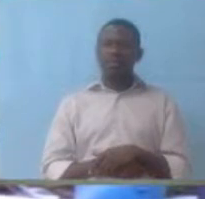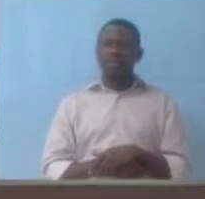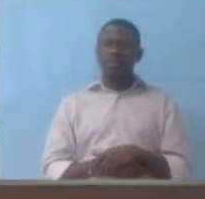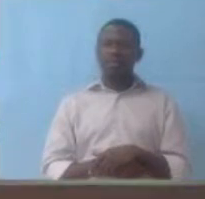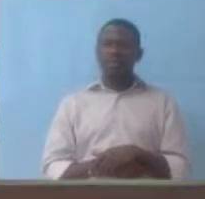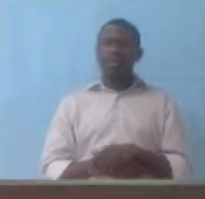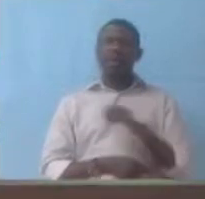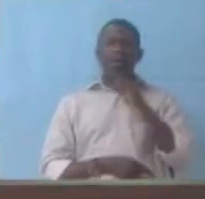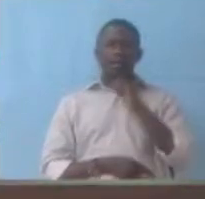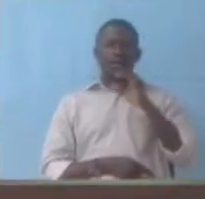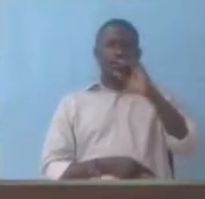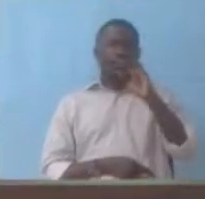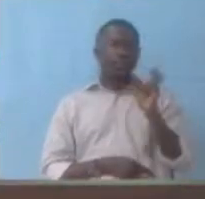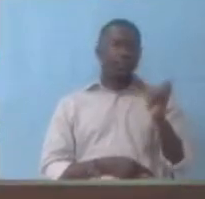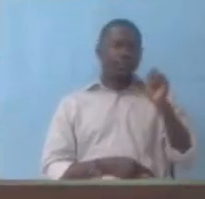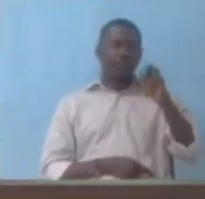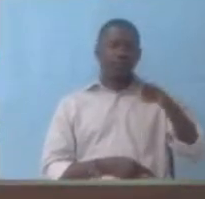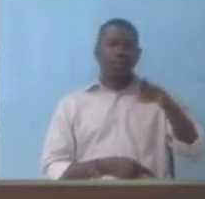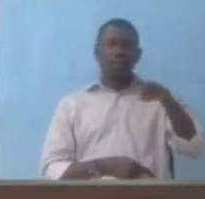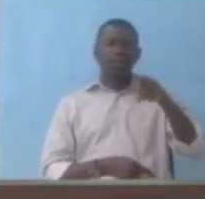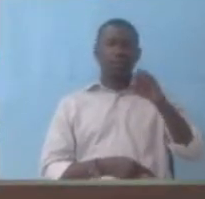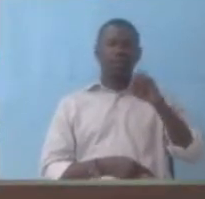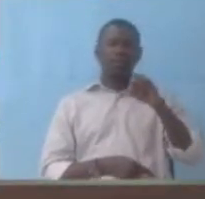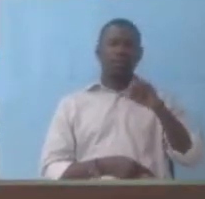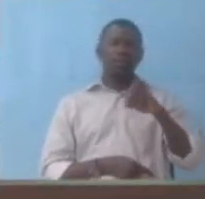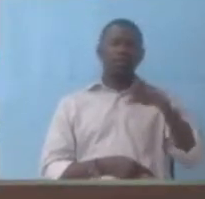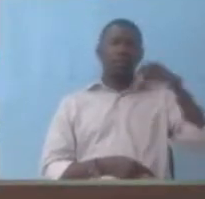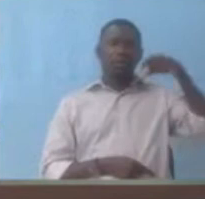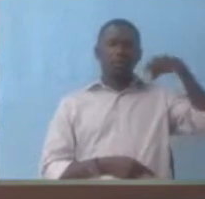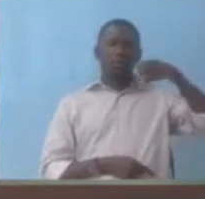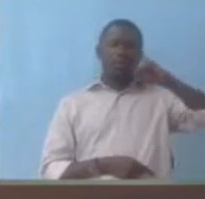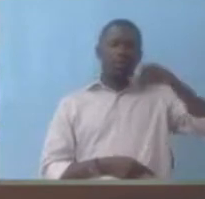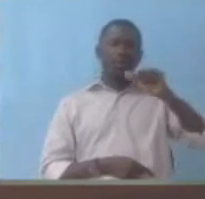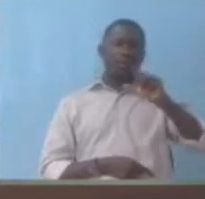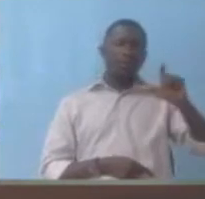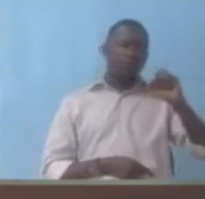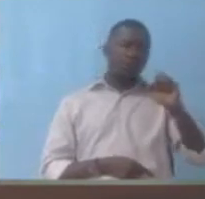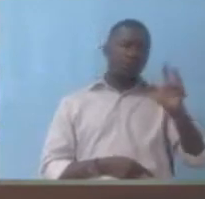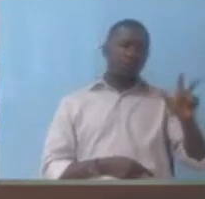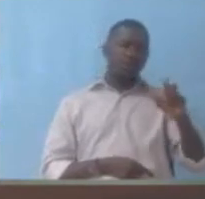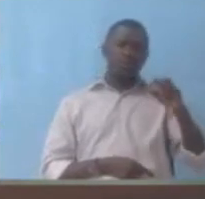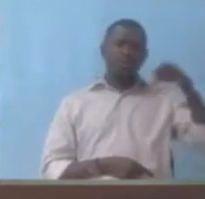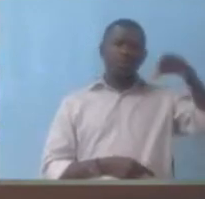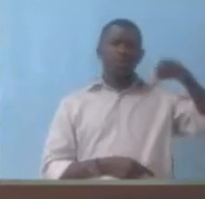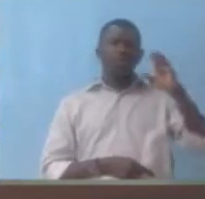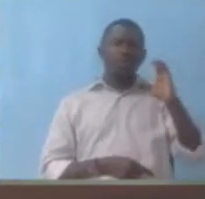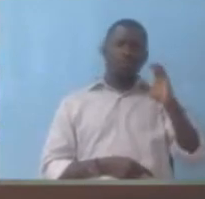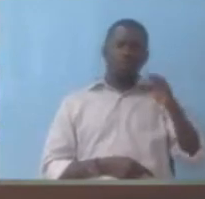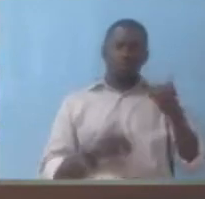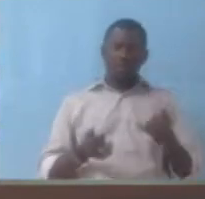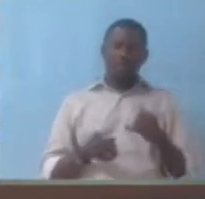Jalo QC. William Cherno Jalo to QC. He's now a Supreme Court judge. Saying Supreme Court Kitindir